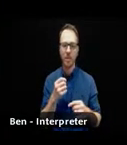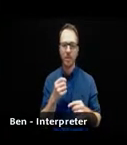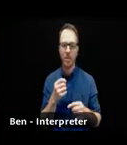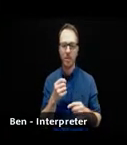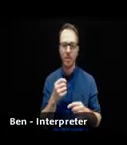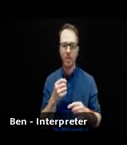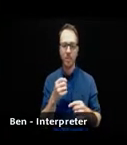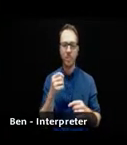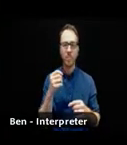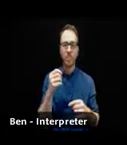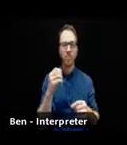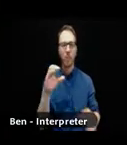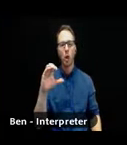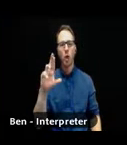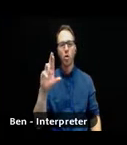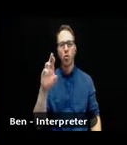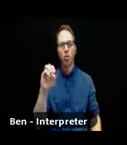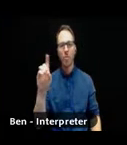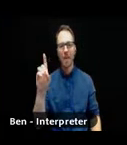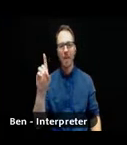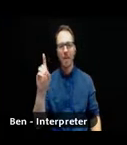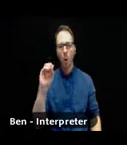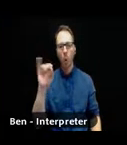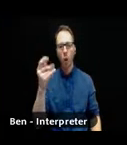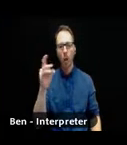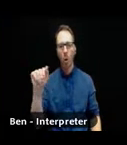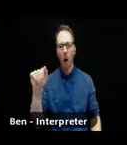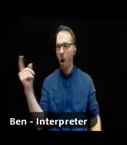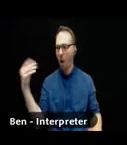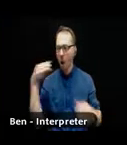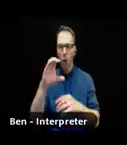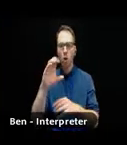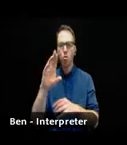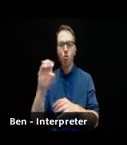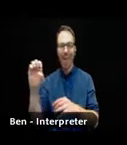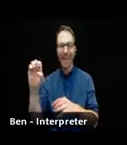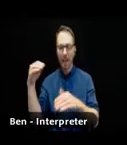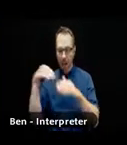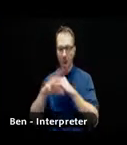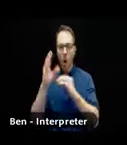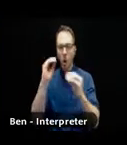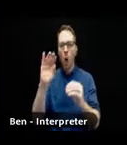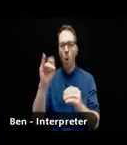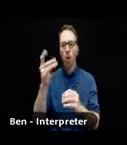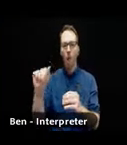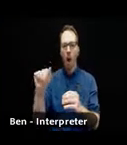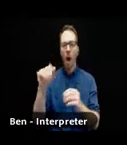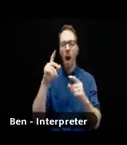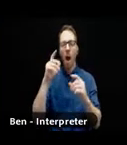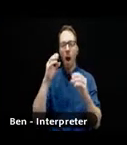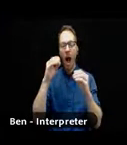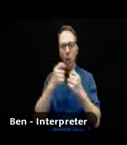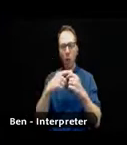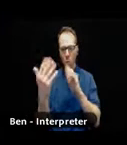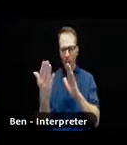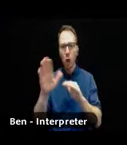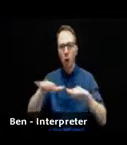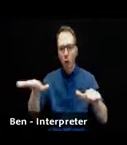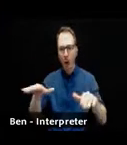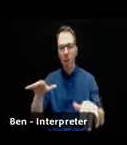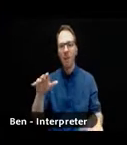the Cree taught the Ojibwa how to address child sexual abuse through circle,